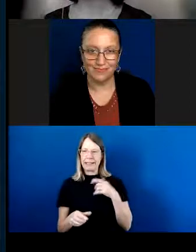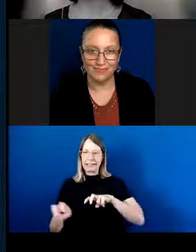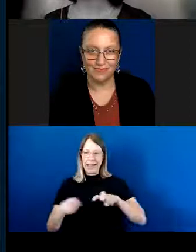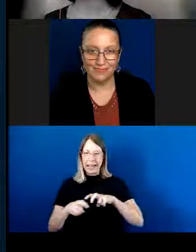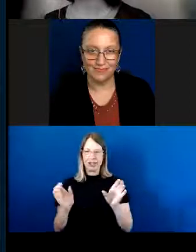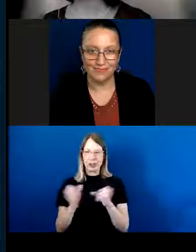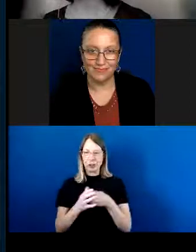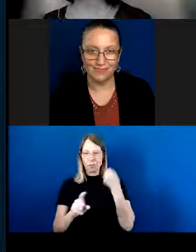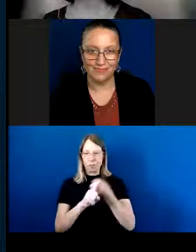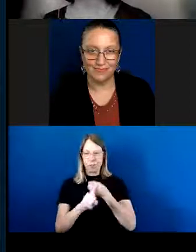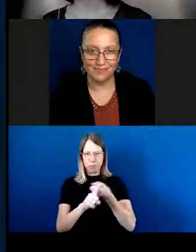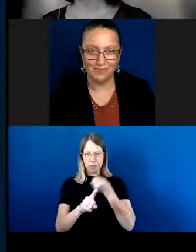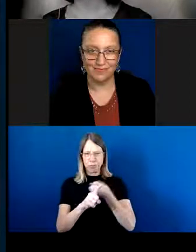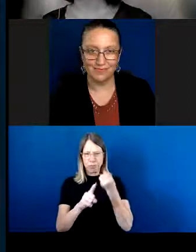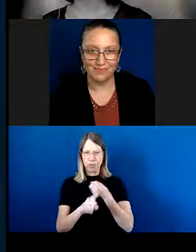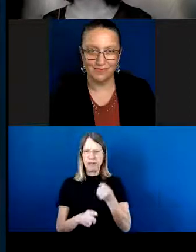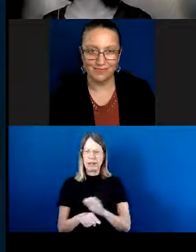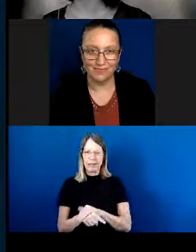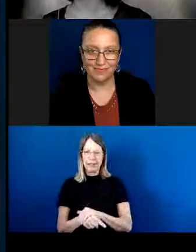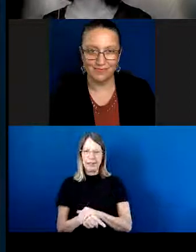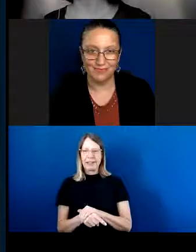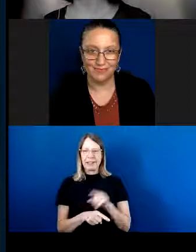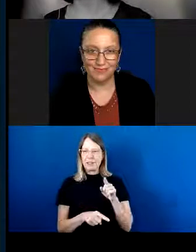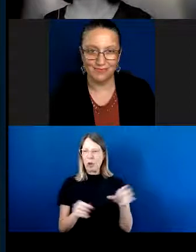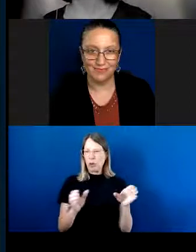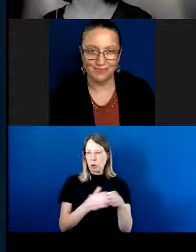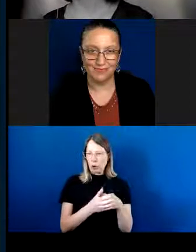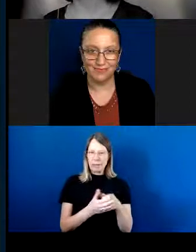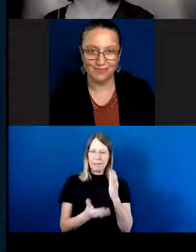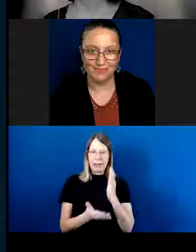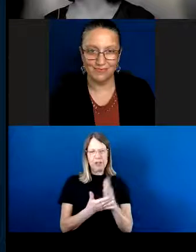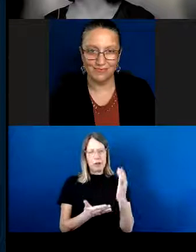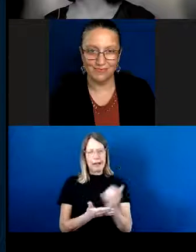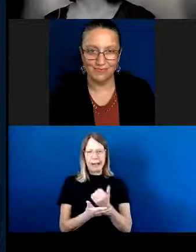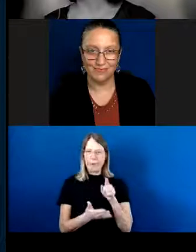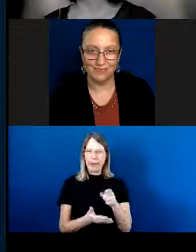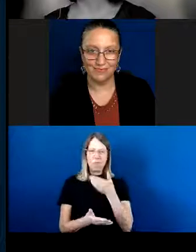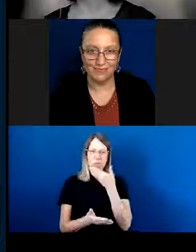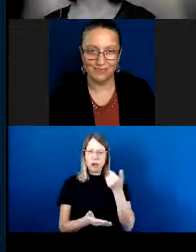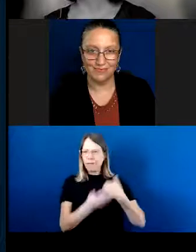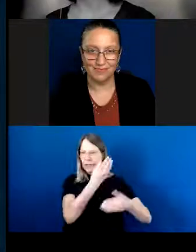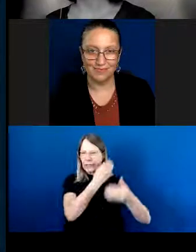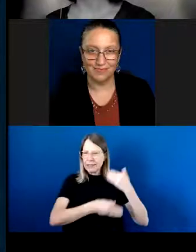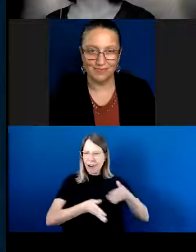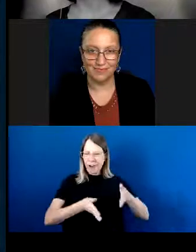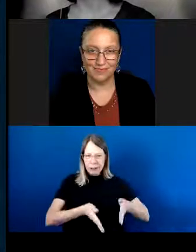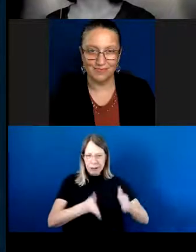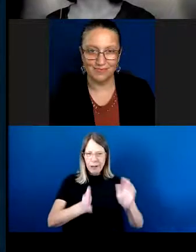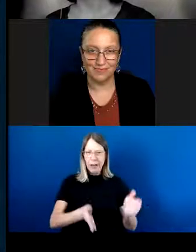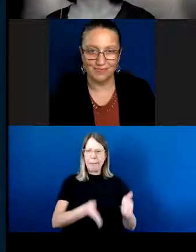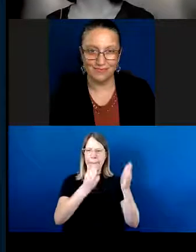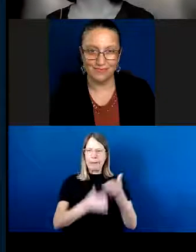Bans. Groups which contributed to the retention of the historic streetscapes, 19th century terrace buildings,